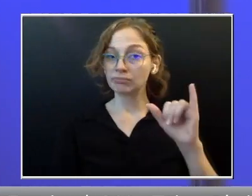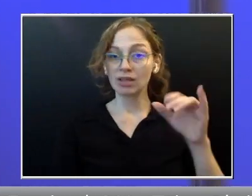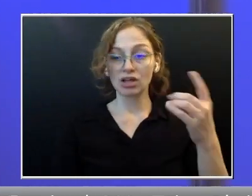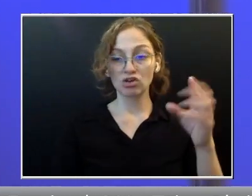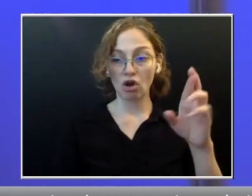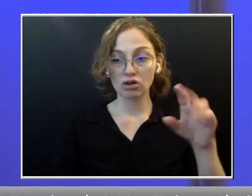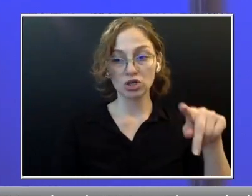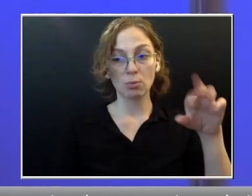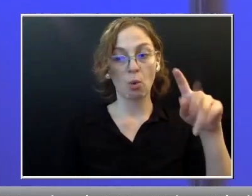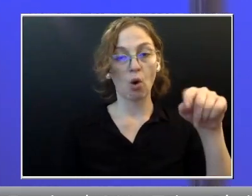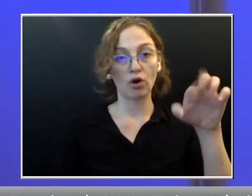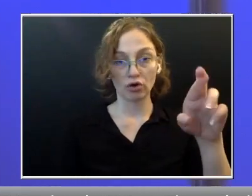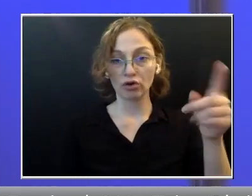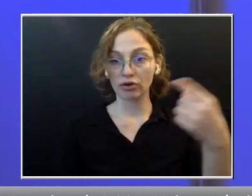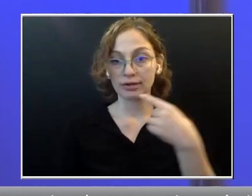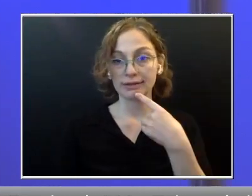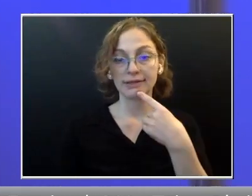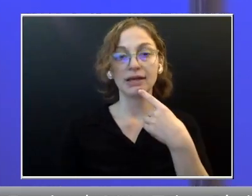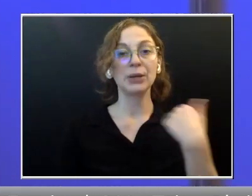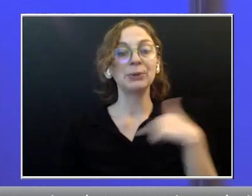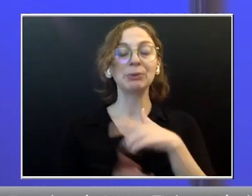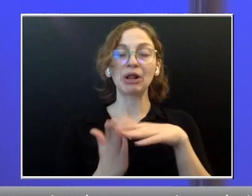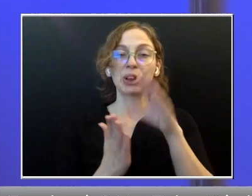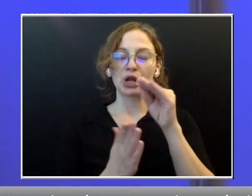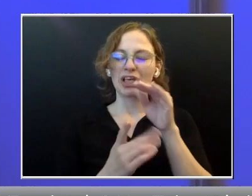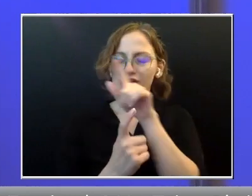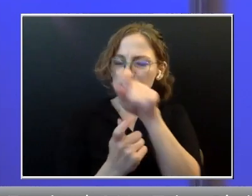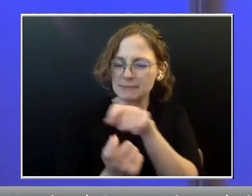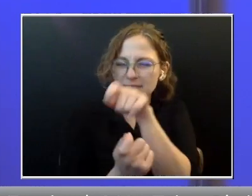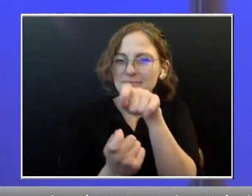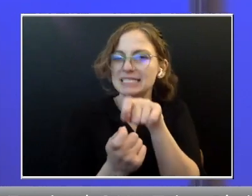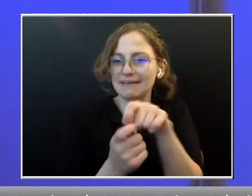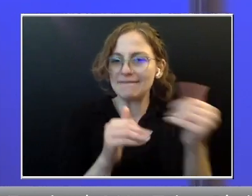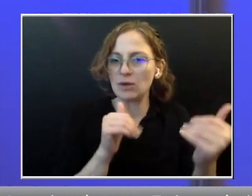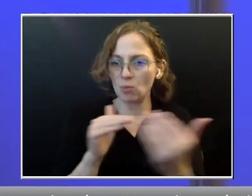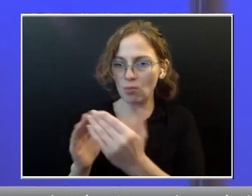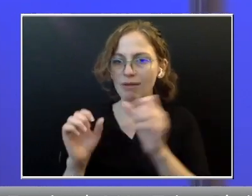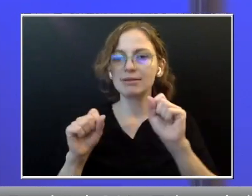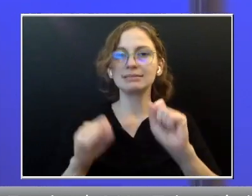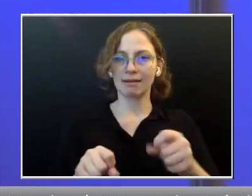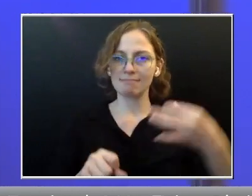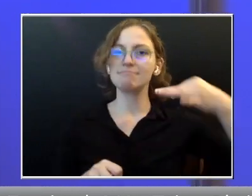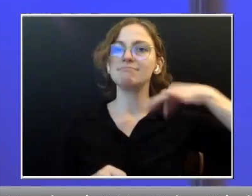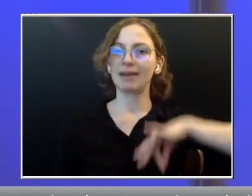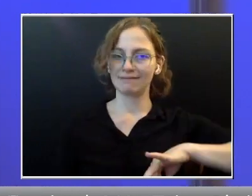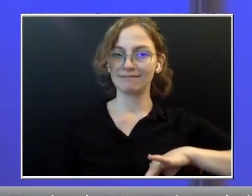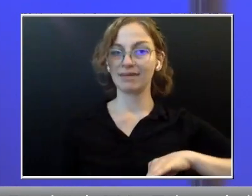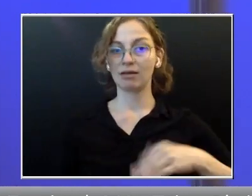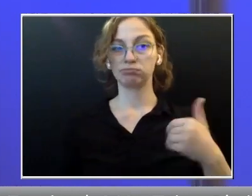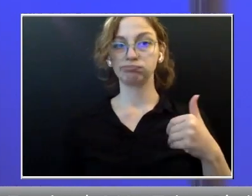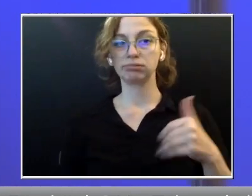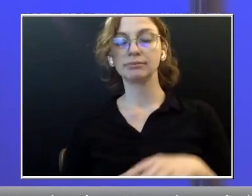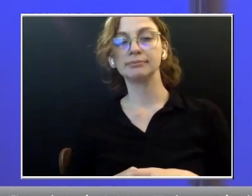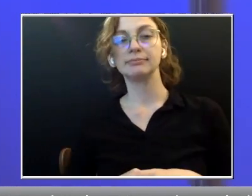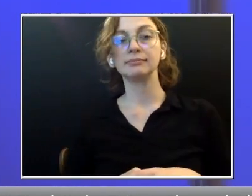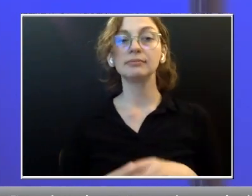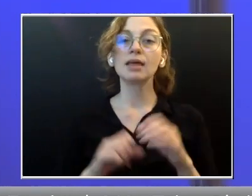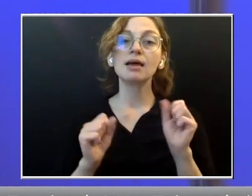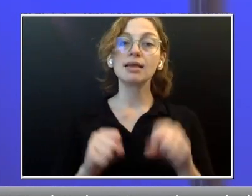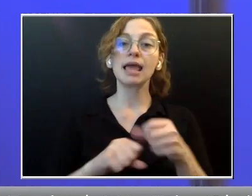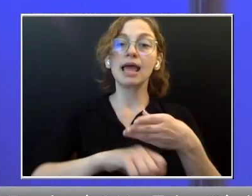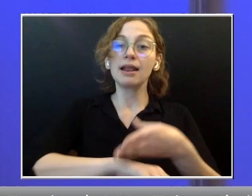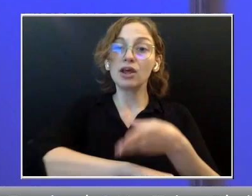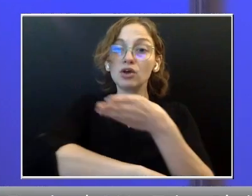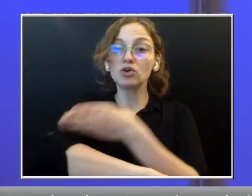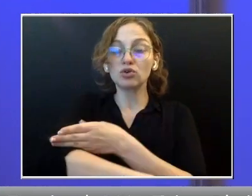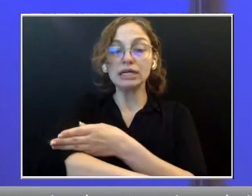some very specific ways that it can benefit. It can help increase the expression of